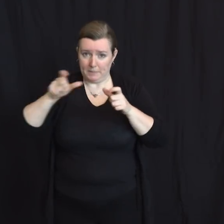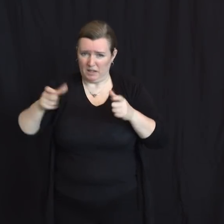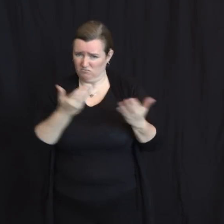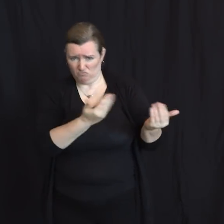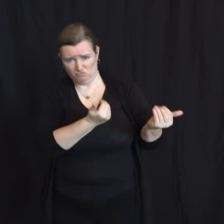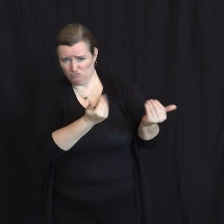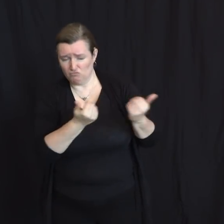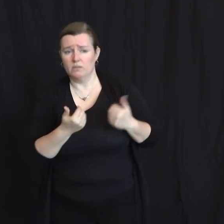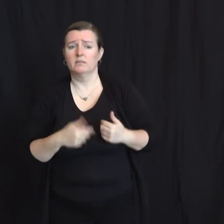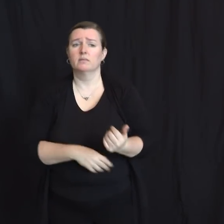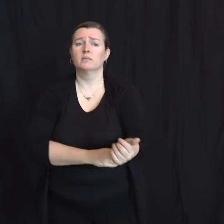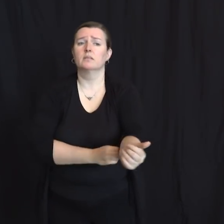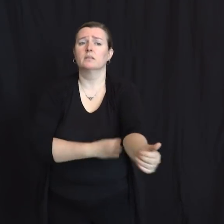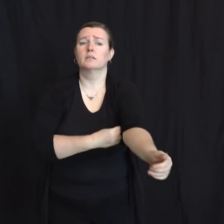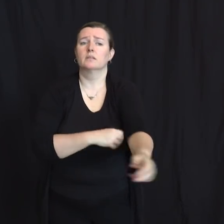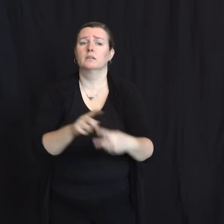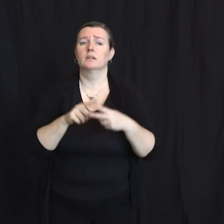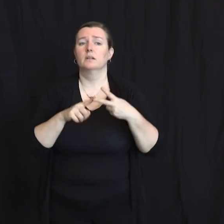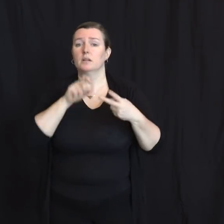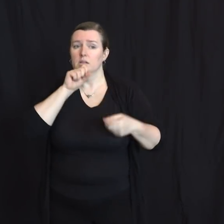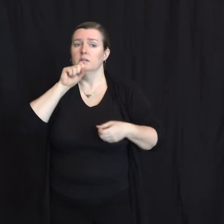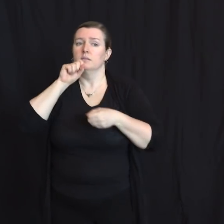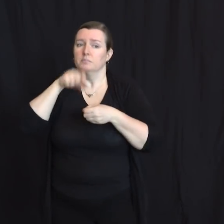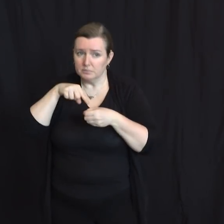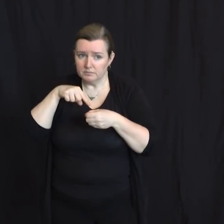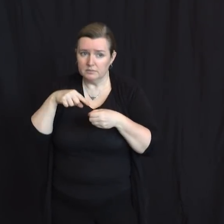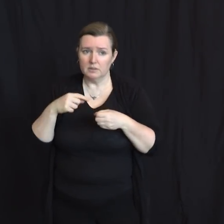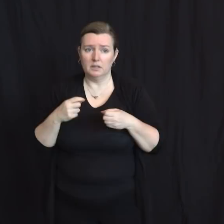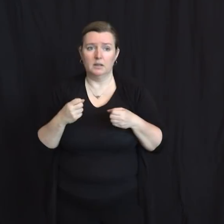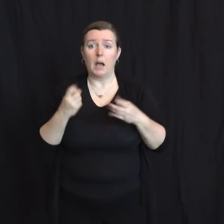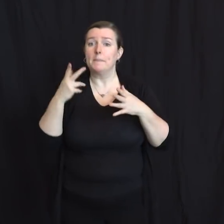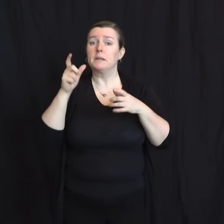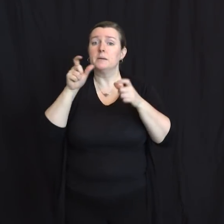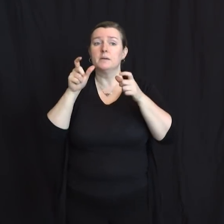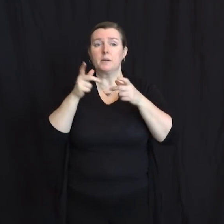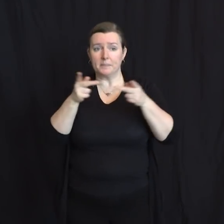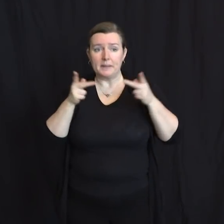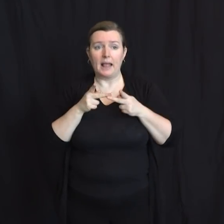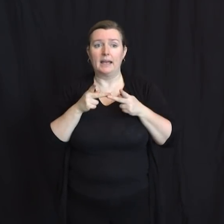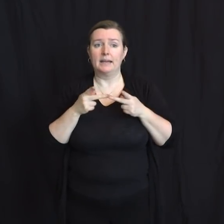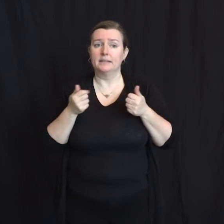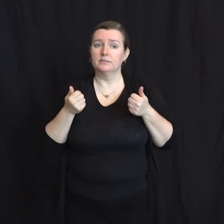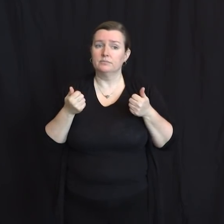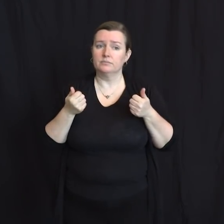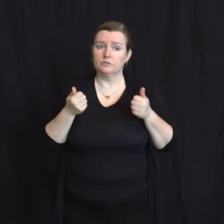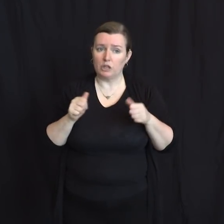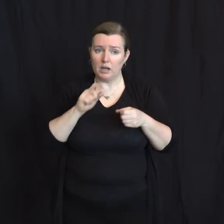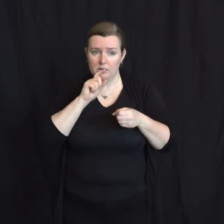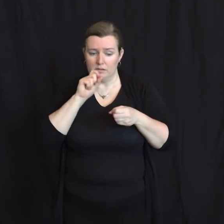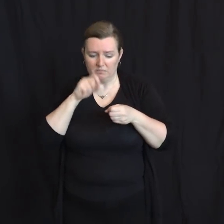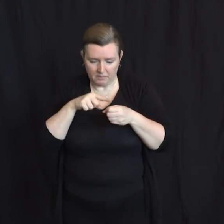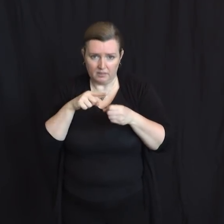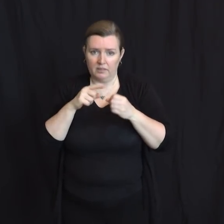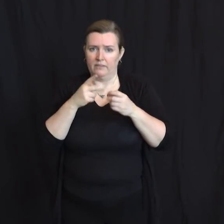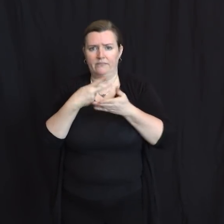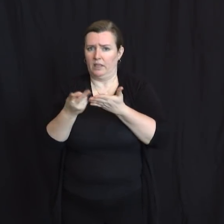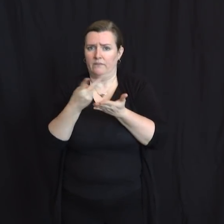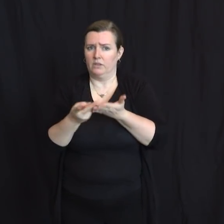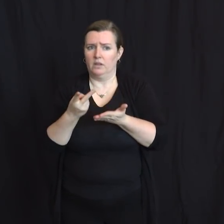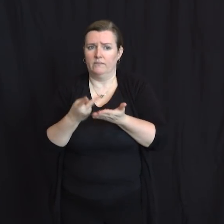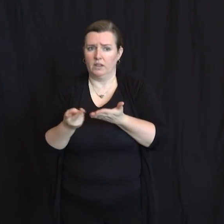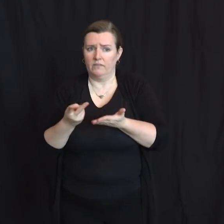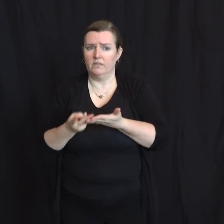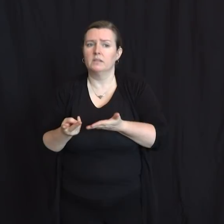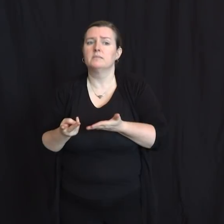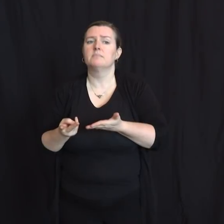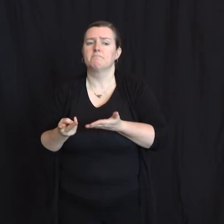in saliva. There are lots of places around the country that have tried to do that and haven't yet succeeded. Our RUCDR,